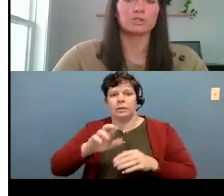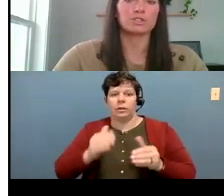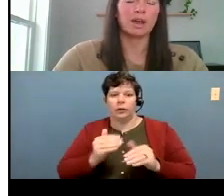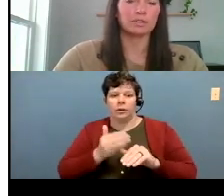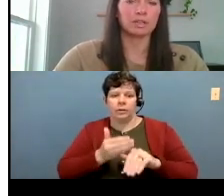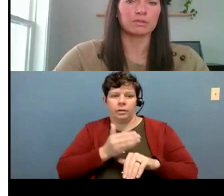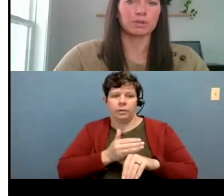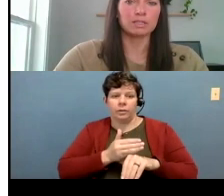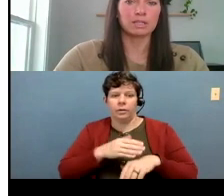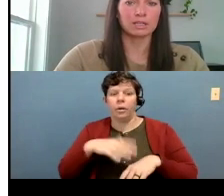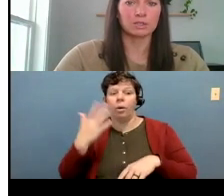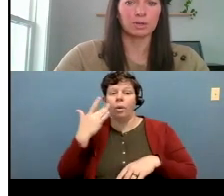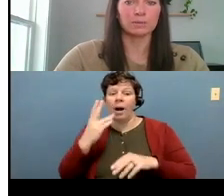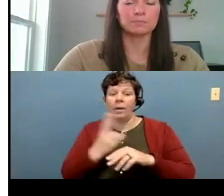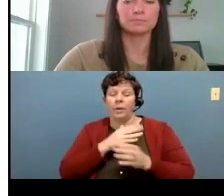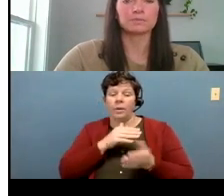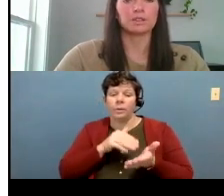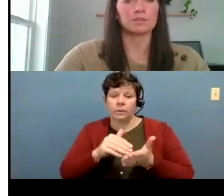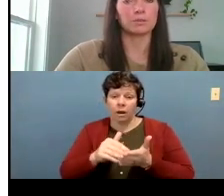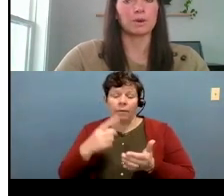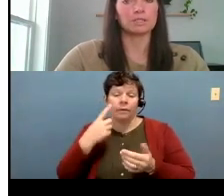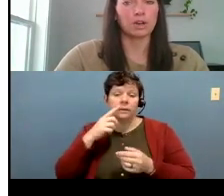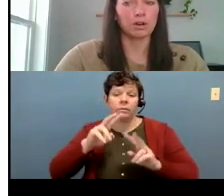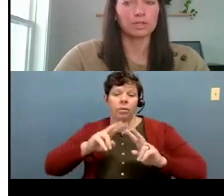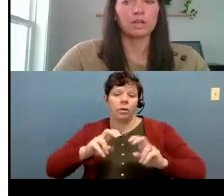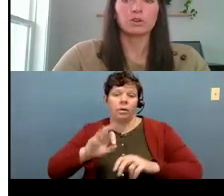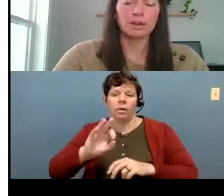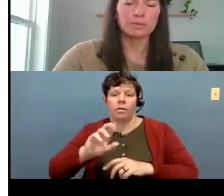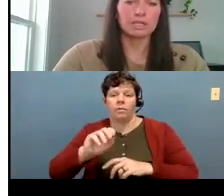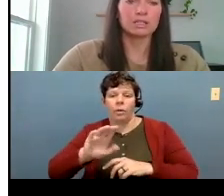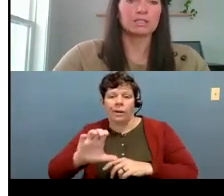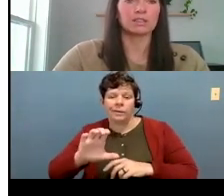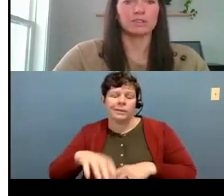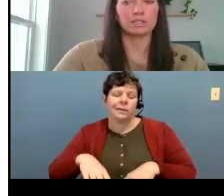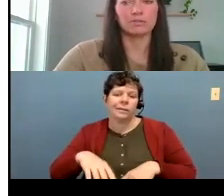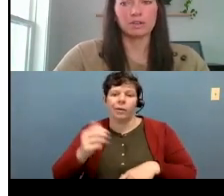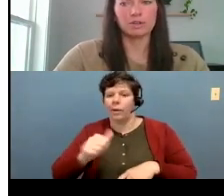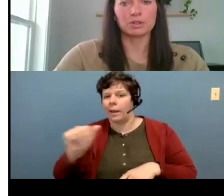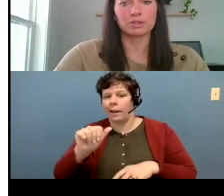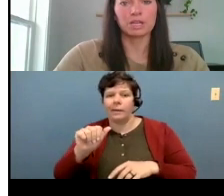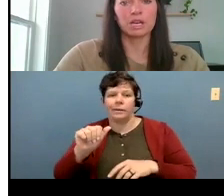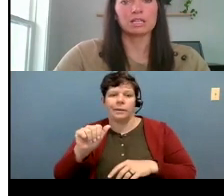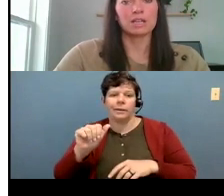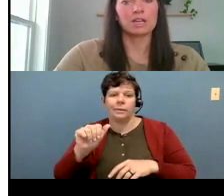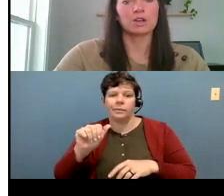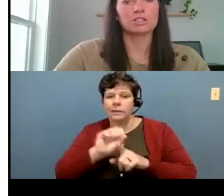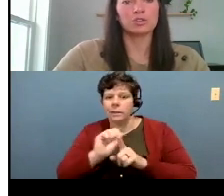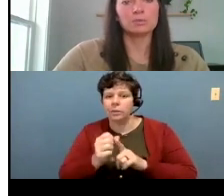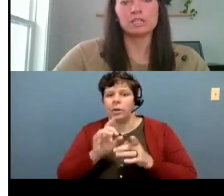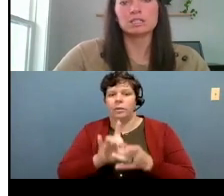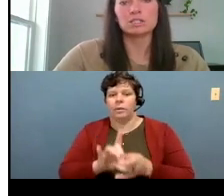used so heavily in forensic casework, like from unsolved crime scenes and convicted offenders, is that they